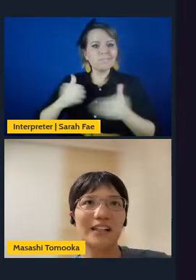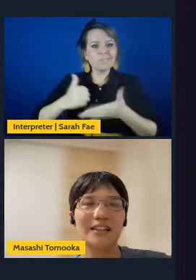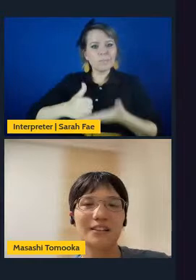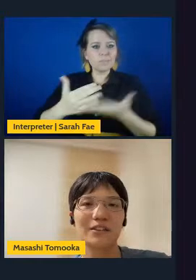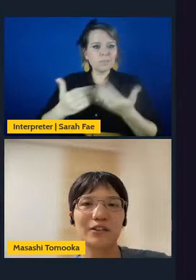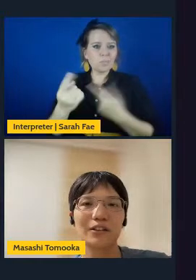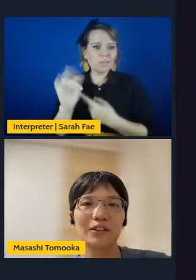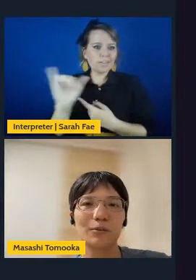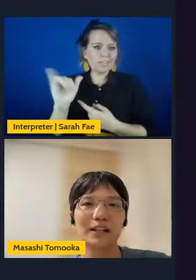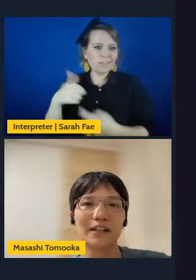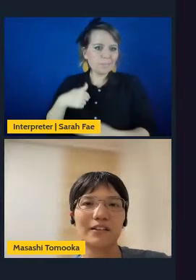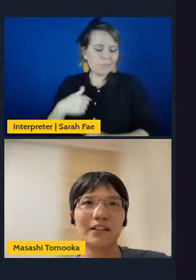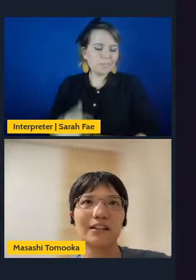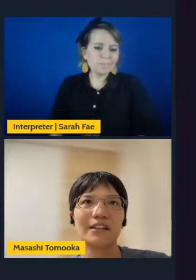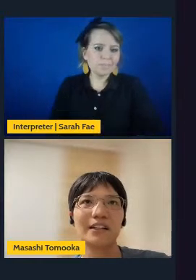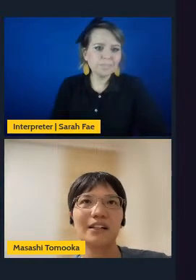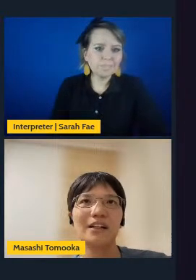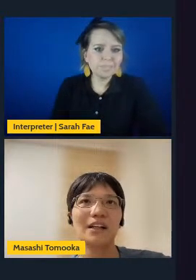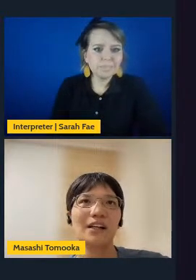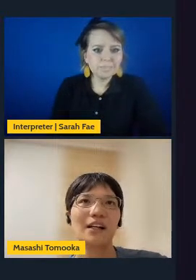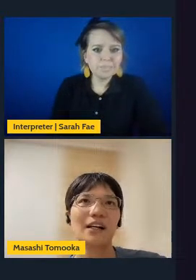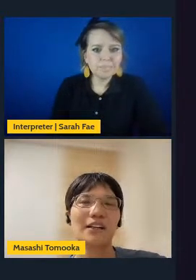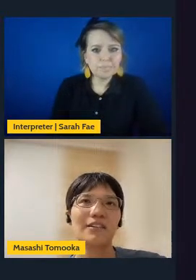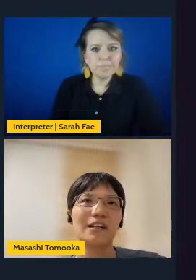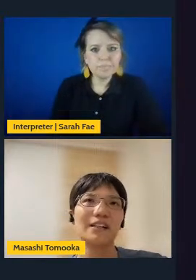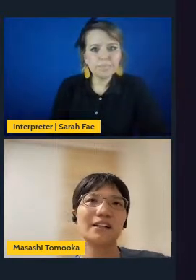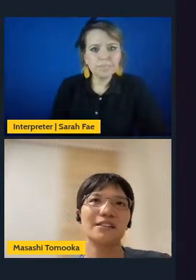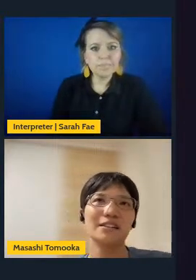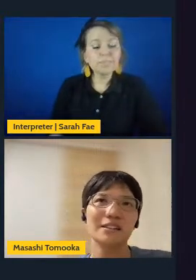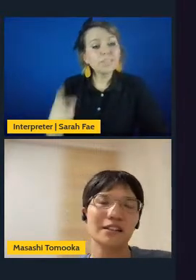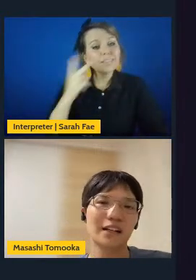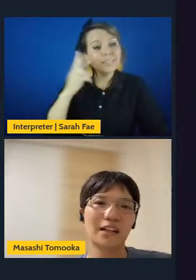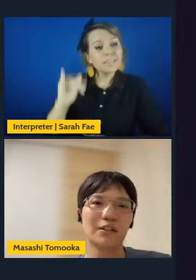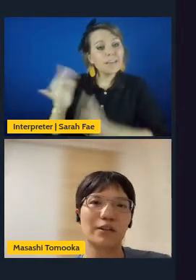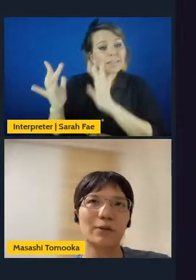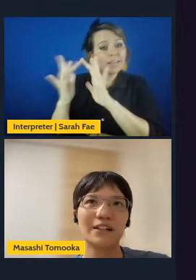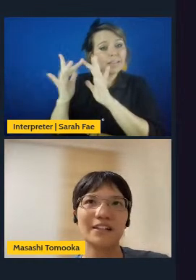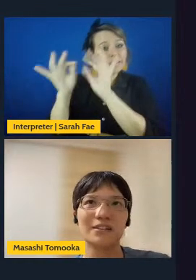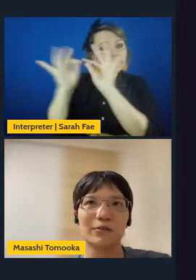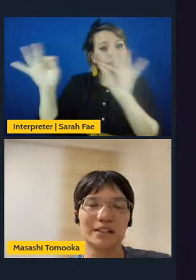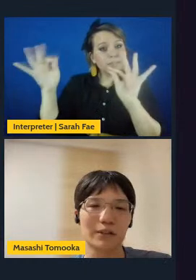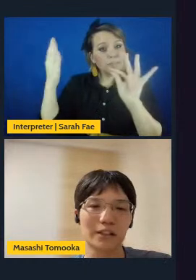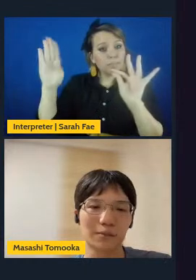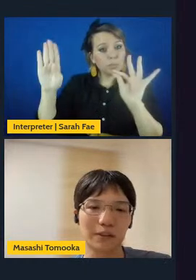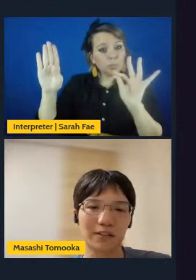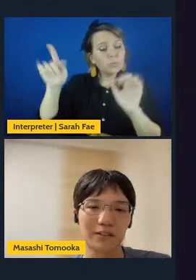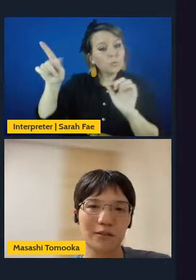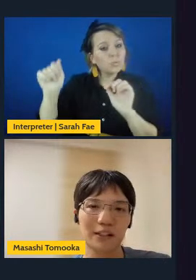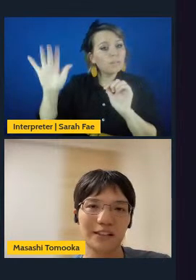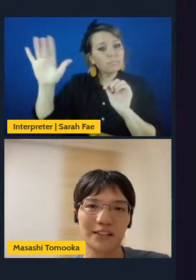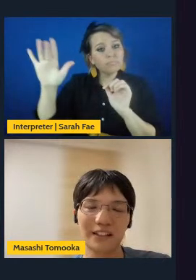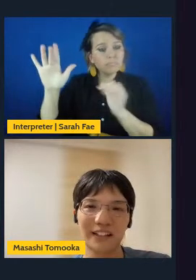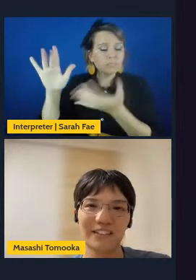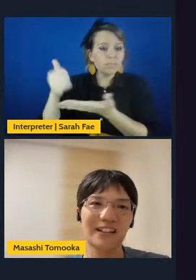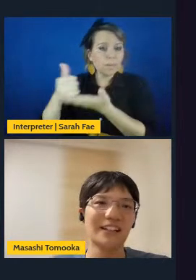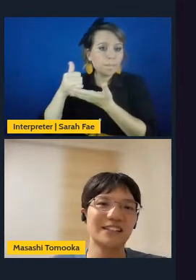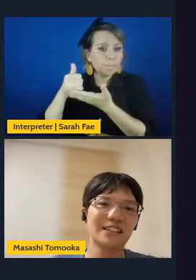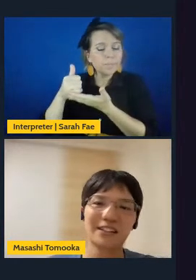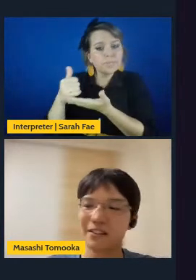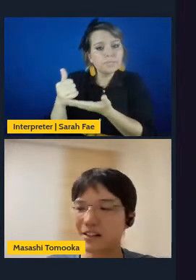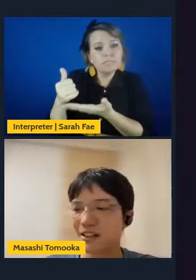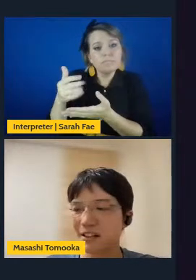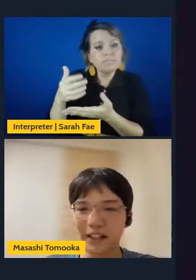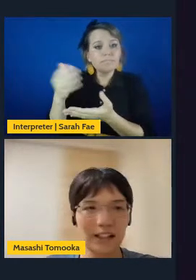try this tool from the URL here if you are interested, and the feedback is always welcome. So please try